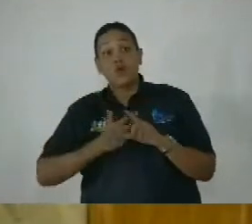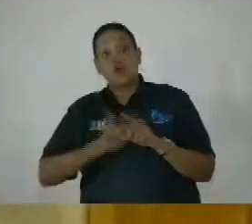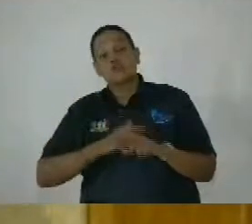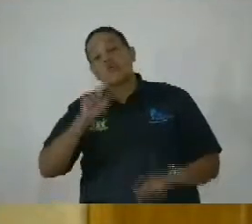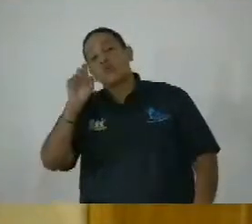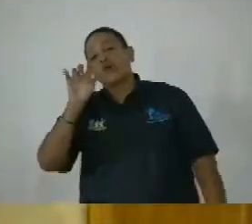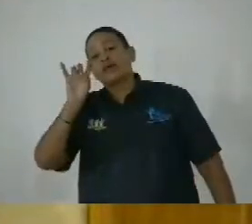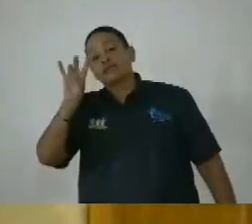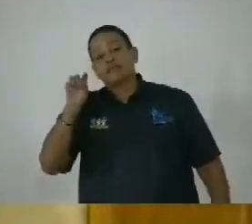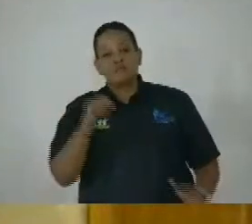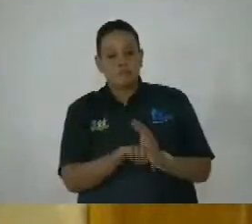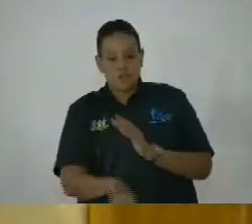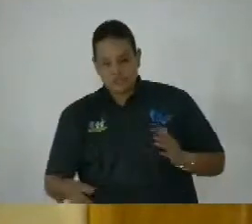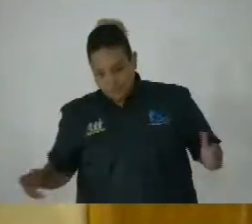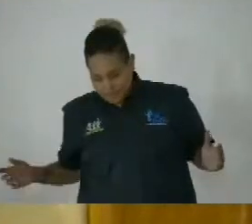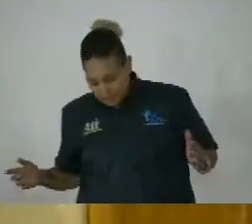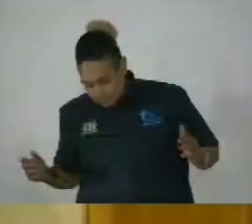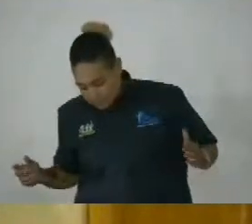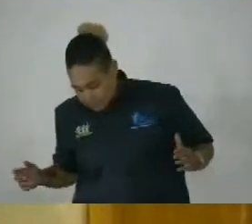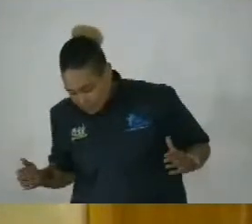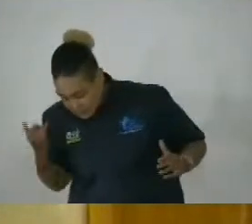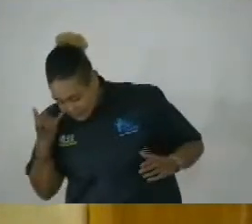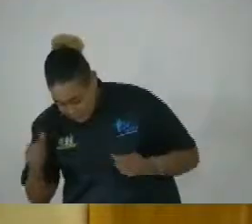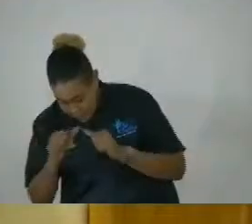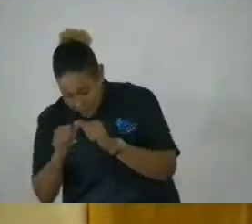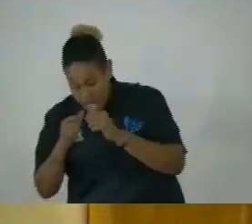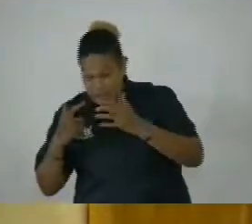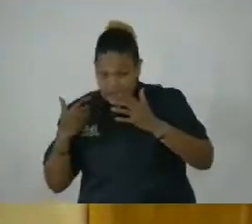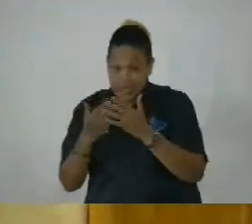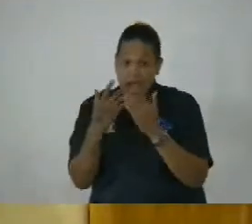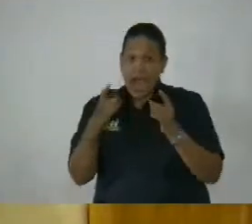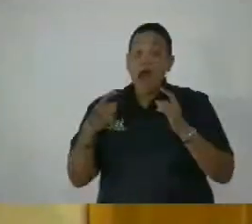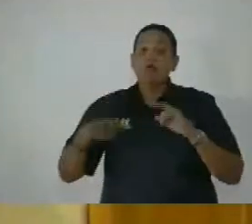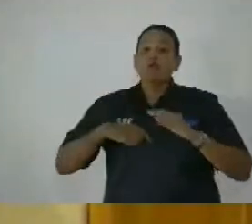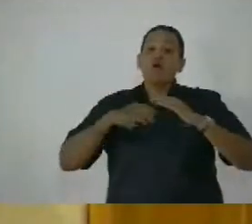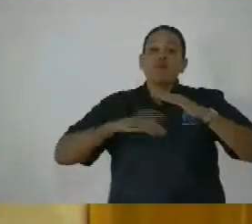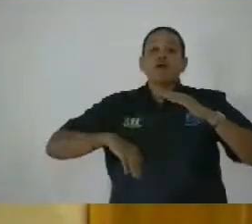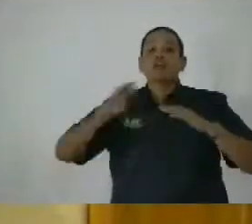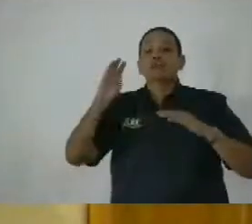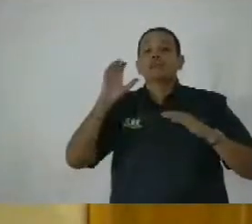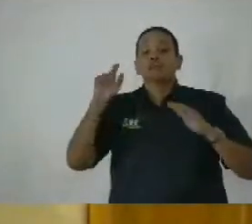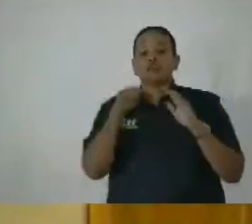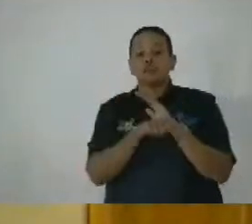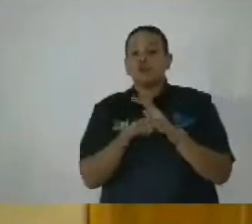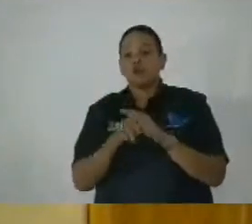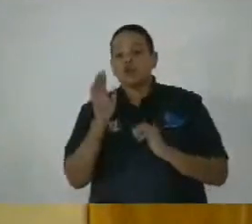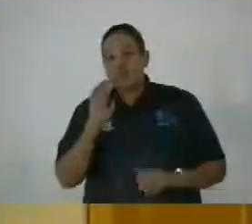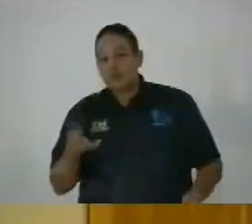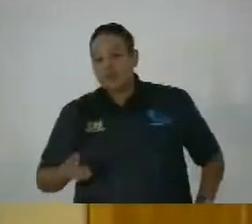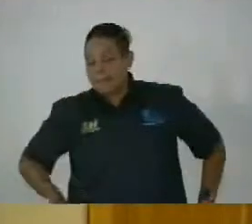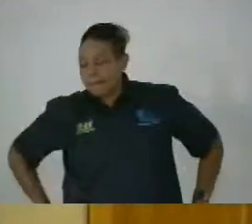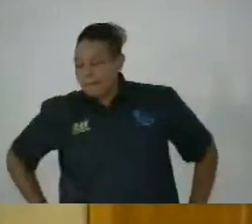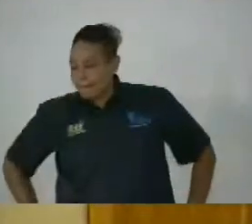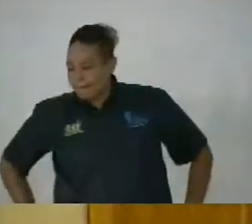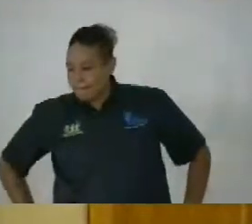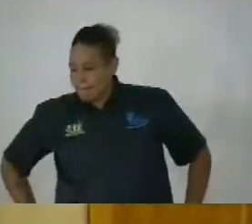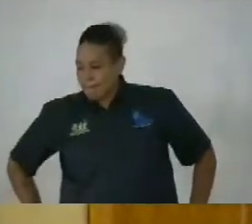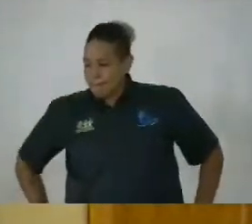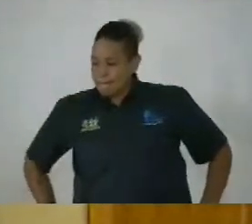187 murders only. Wow. If we continue along those lines, we'll have under 600 murders for the year. It's a never dream of